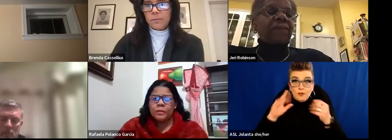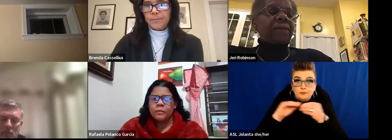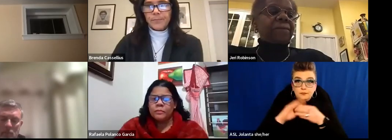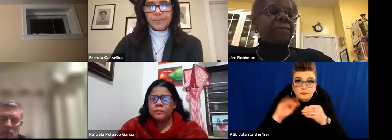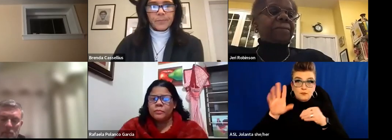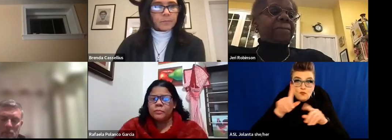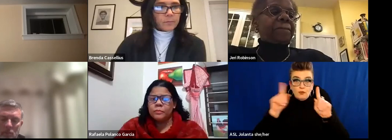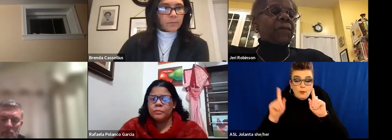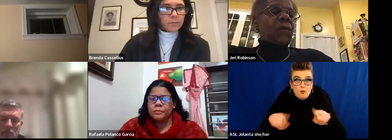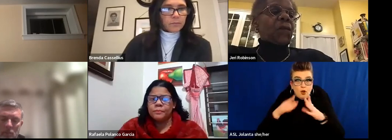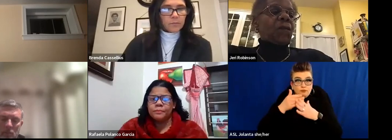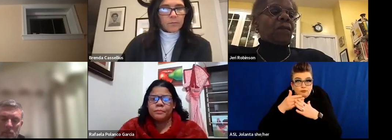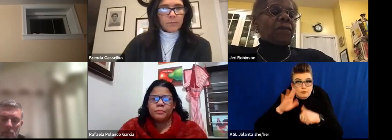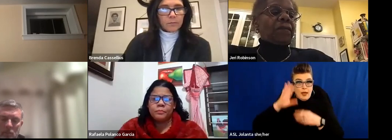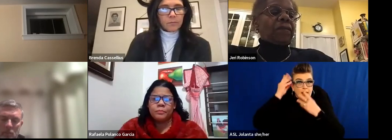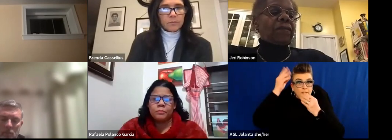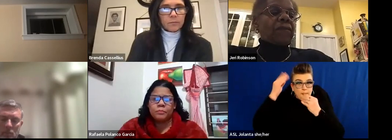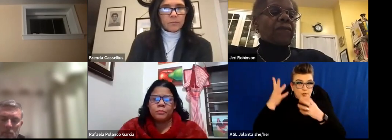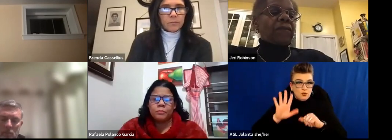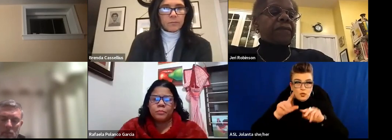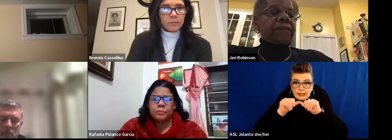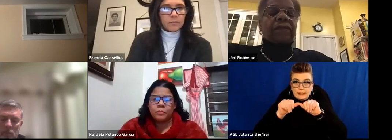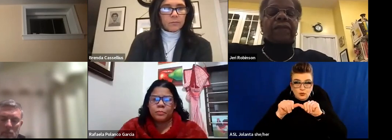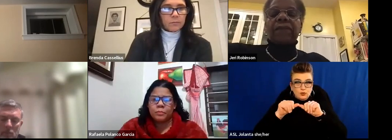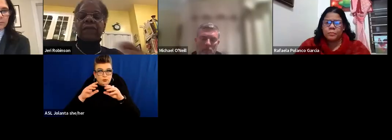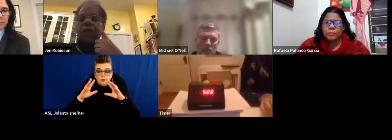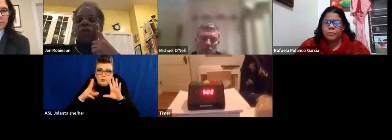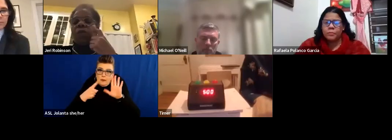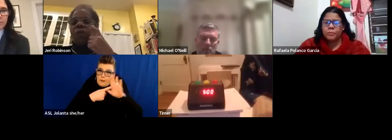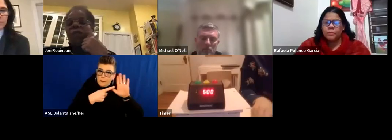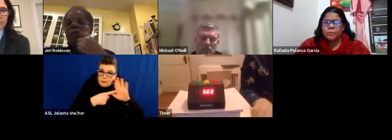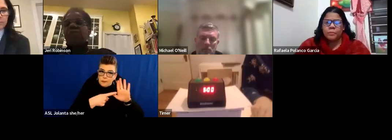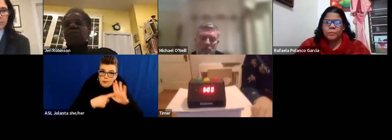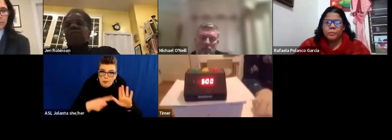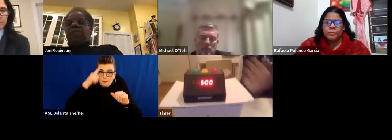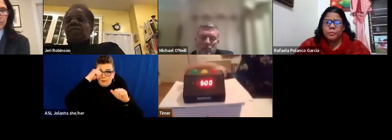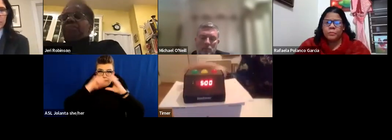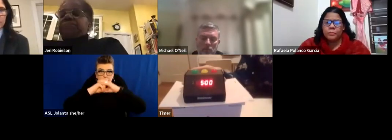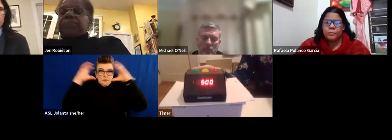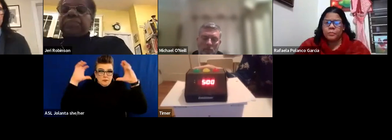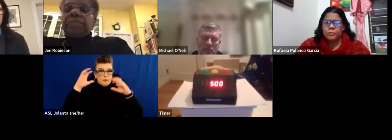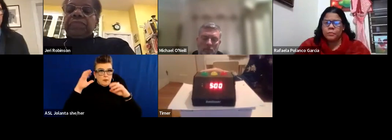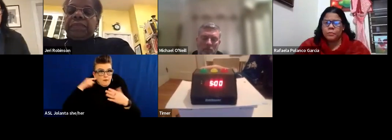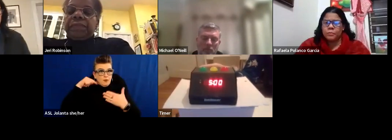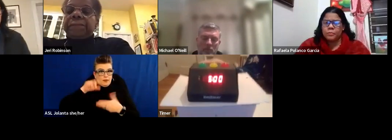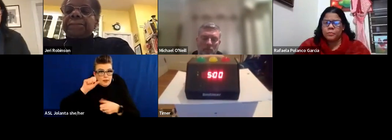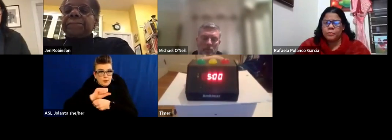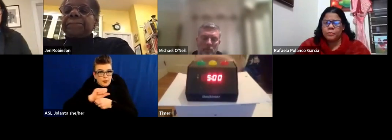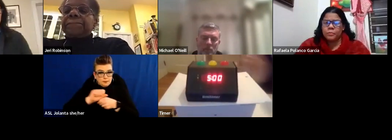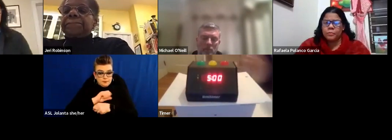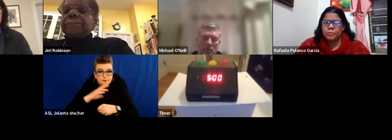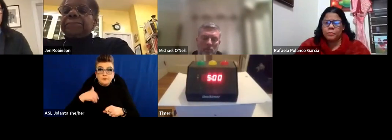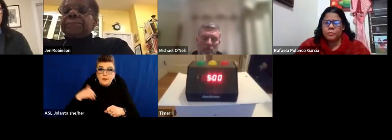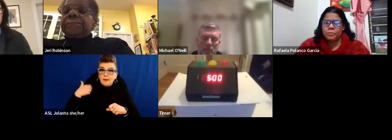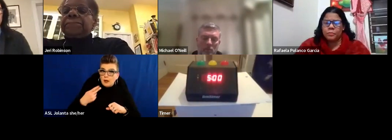and for sharing the information and your continued iteration on the vision for this work i have a couple of questions related